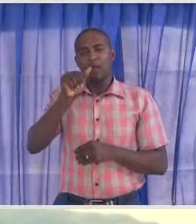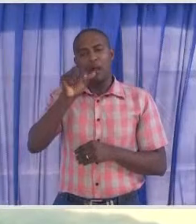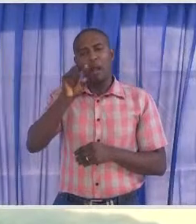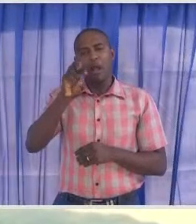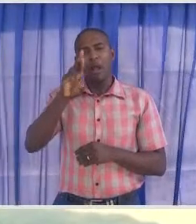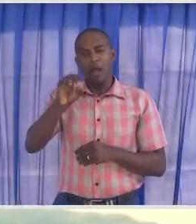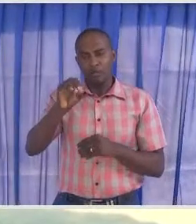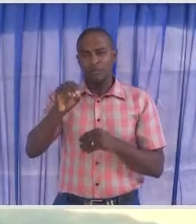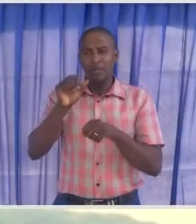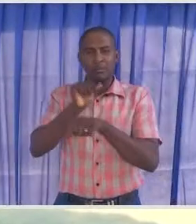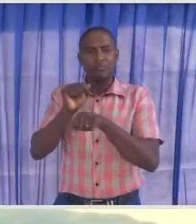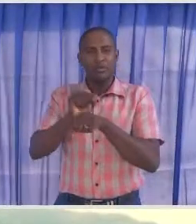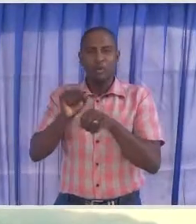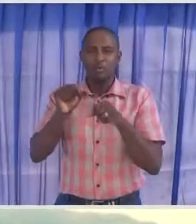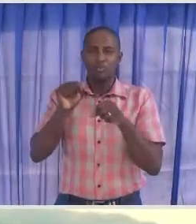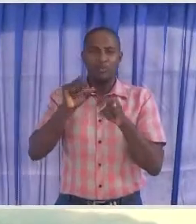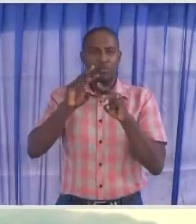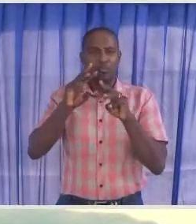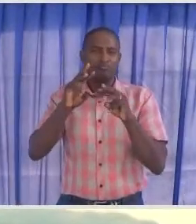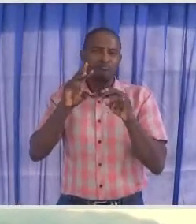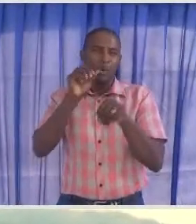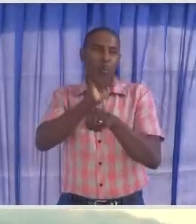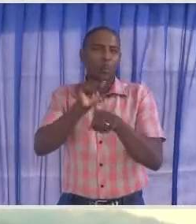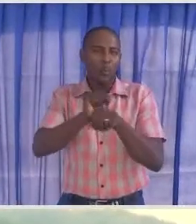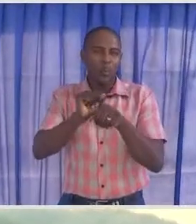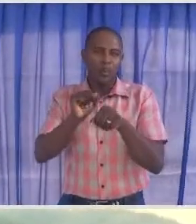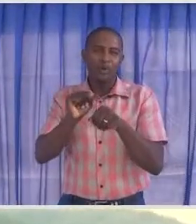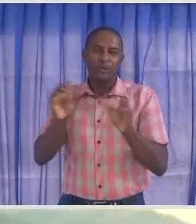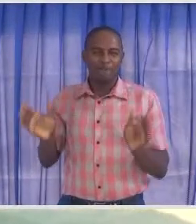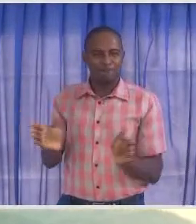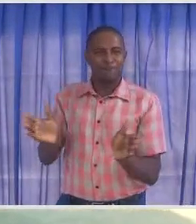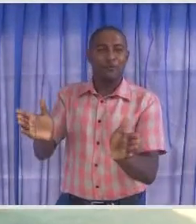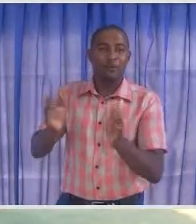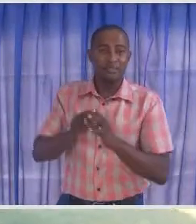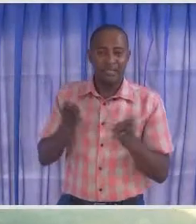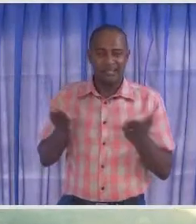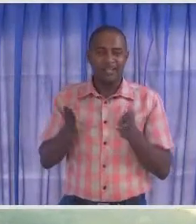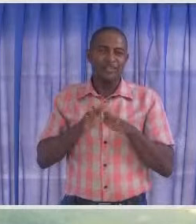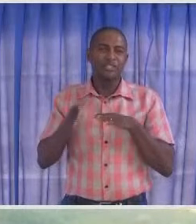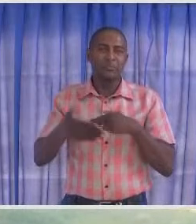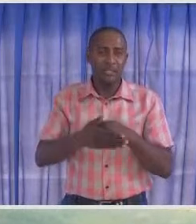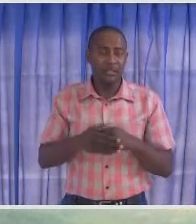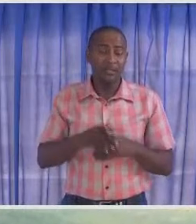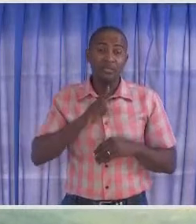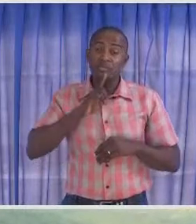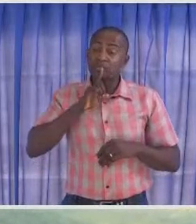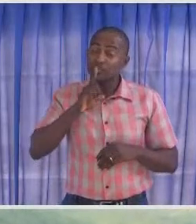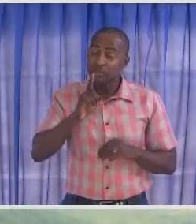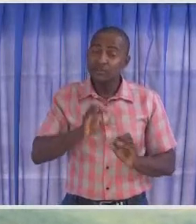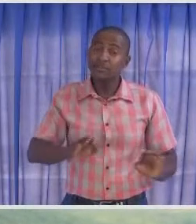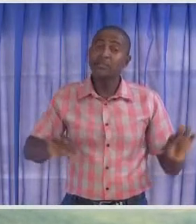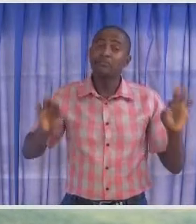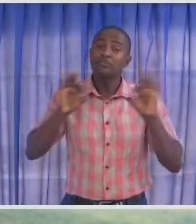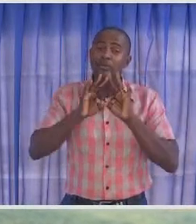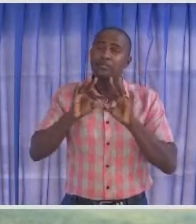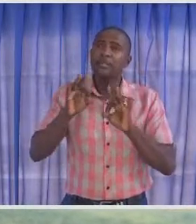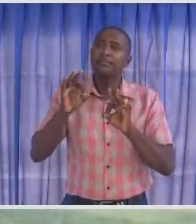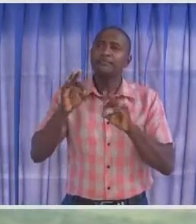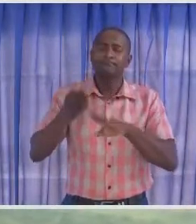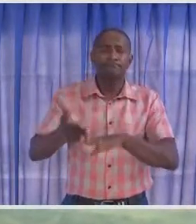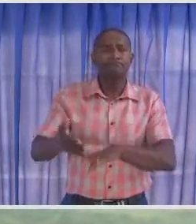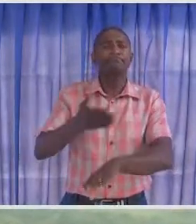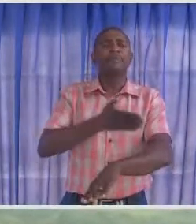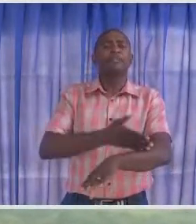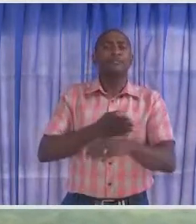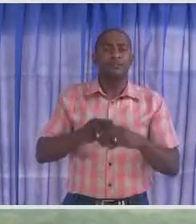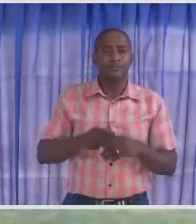as the workforce during that side area of Jamaica. And it means it's a significant gain, because when you think of it,